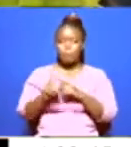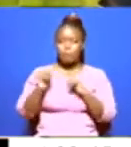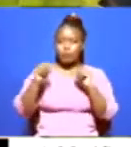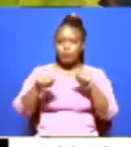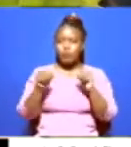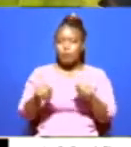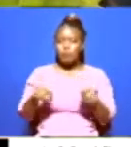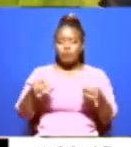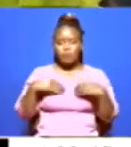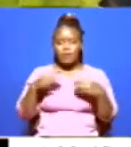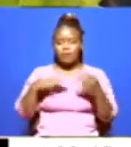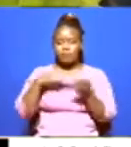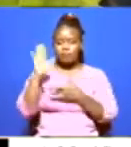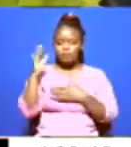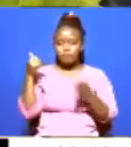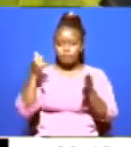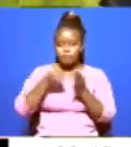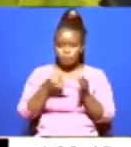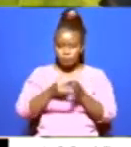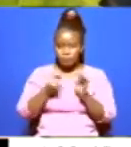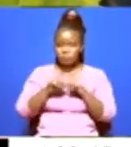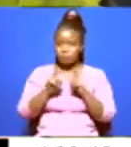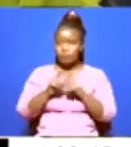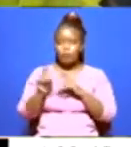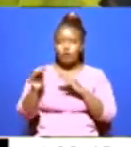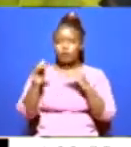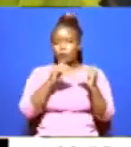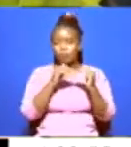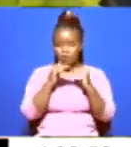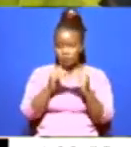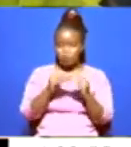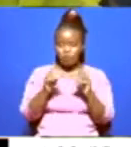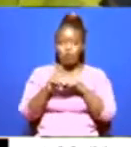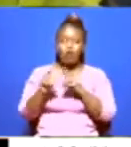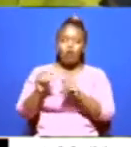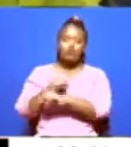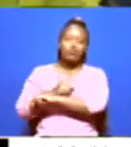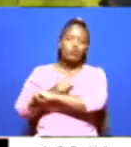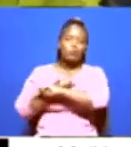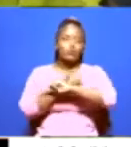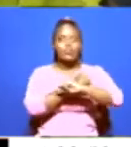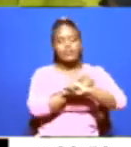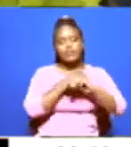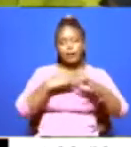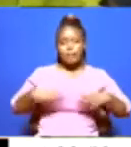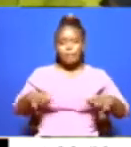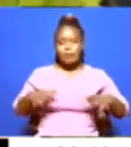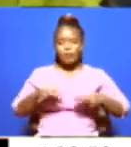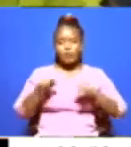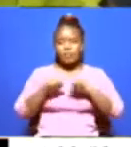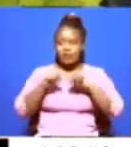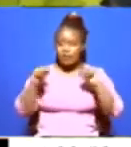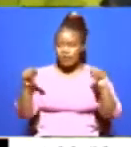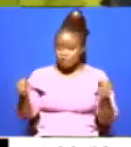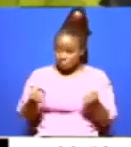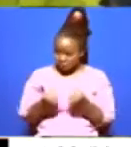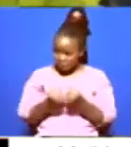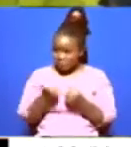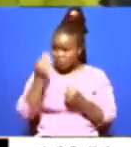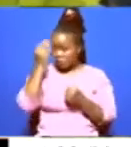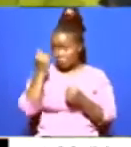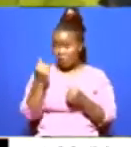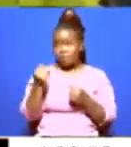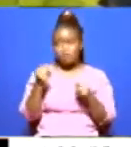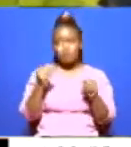exclusion and inequality and protect the vulnerable in our society, so that even if somebody has